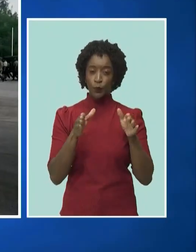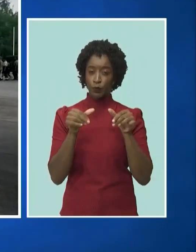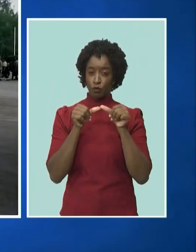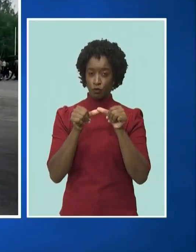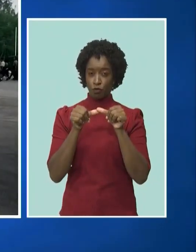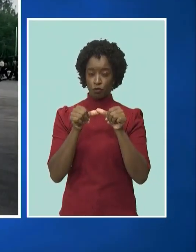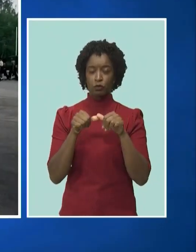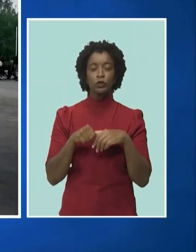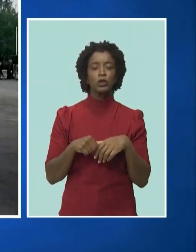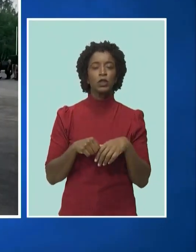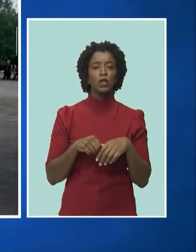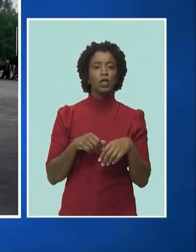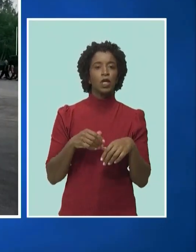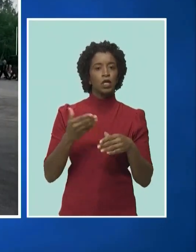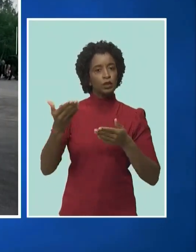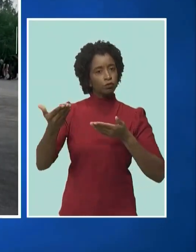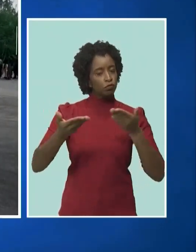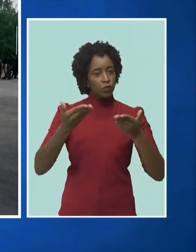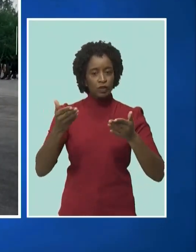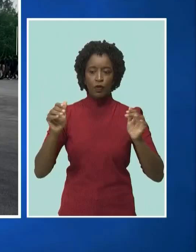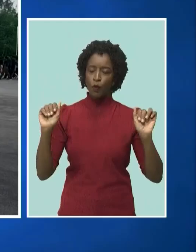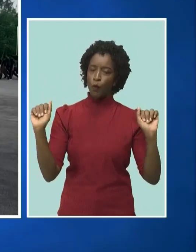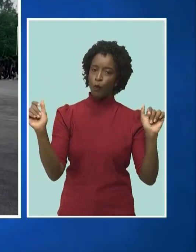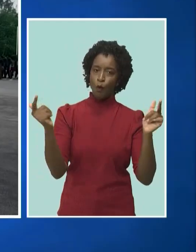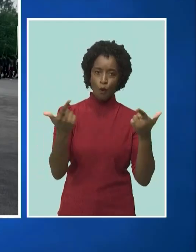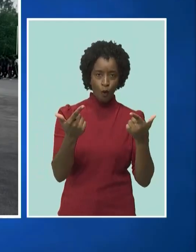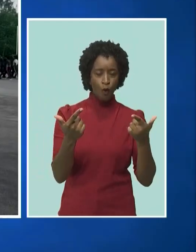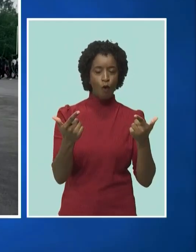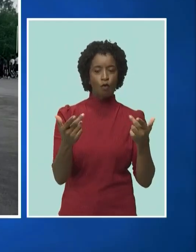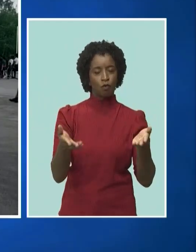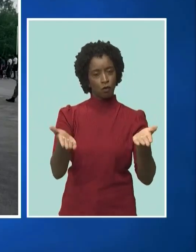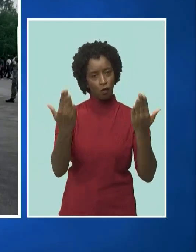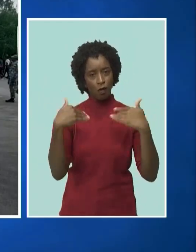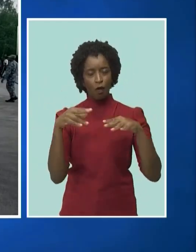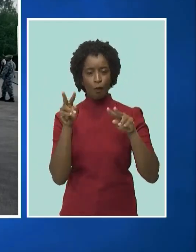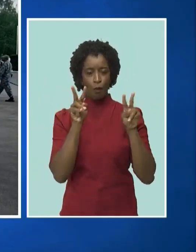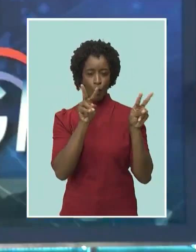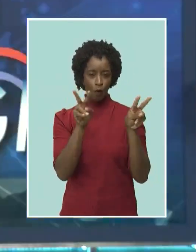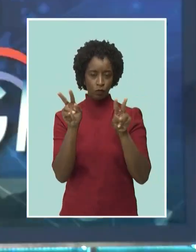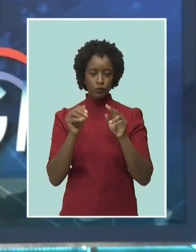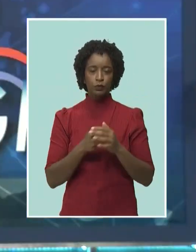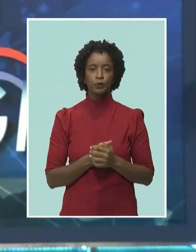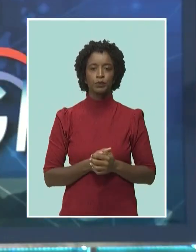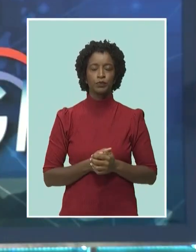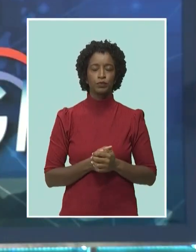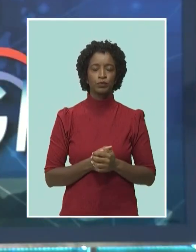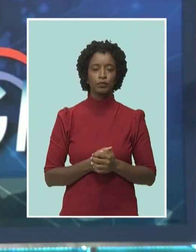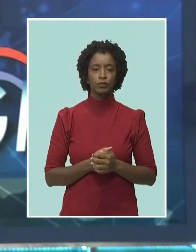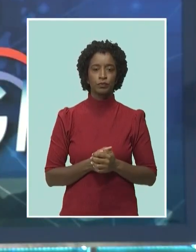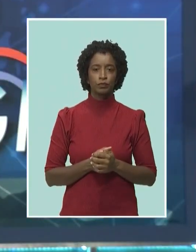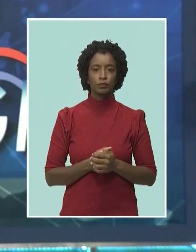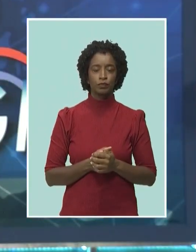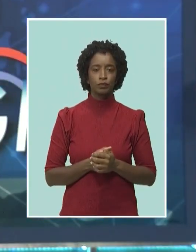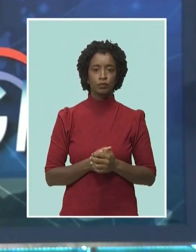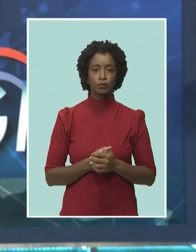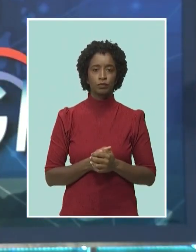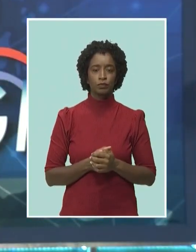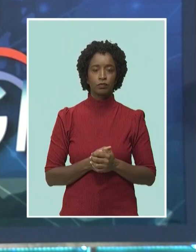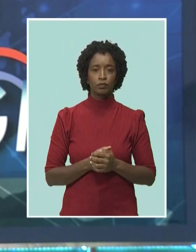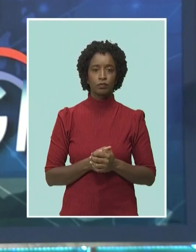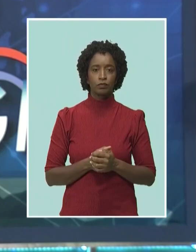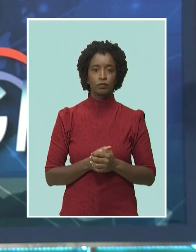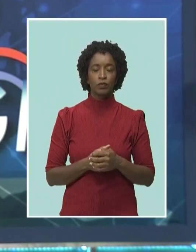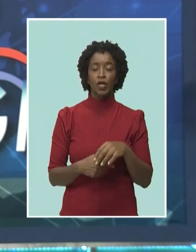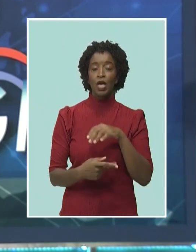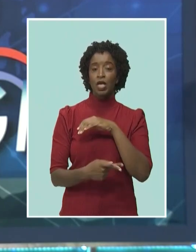inviting all Barbadians to the parade. Crystal Hoyt, CBC News. Thanks, Crystal. The St. Philip South